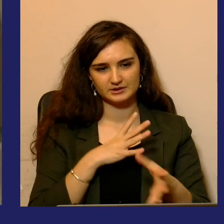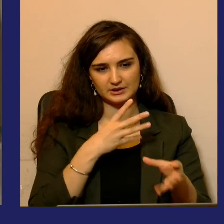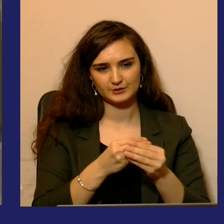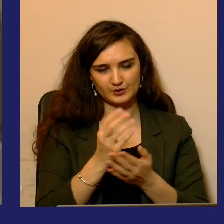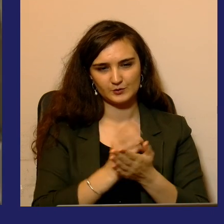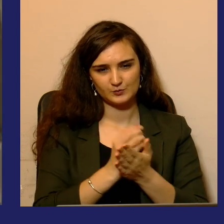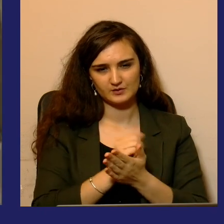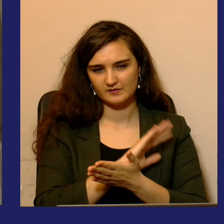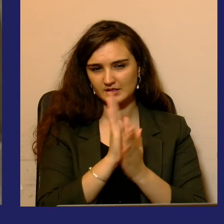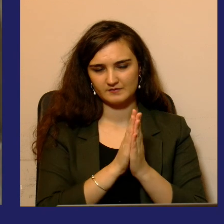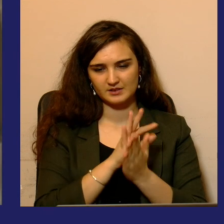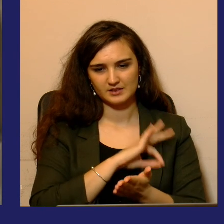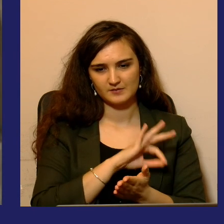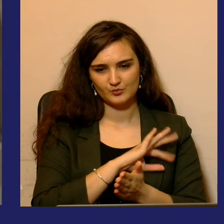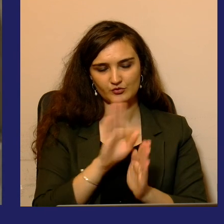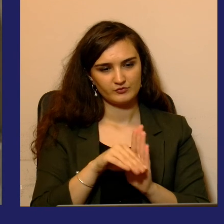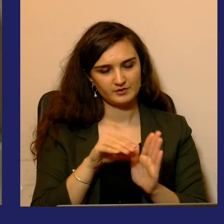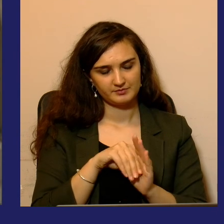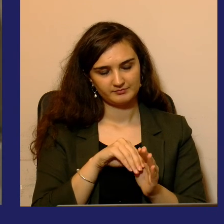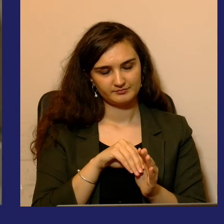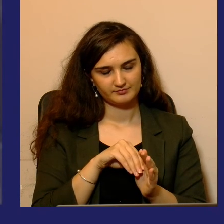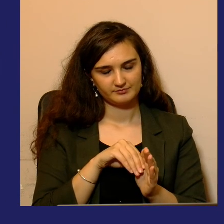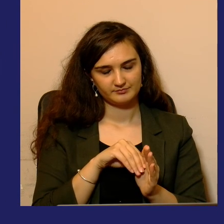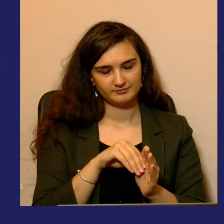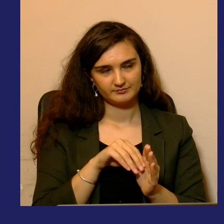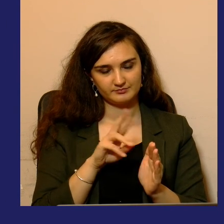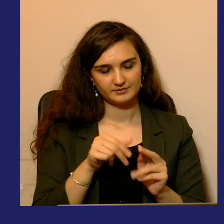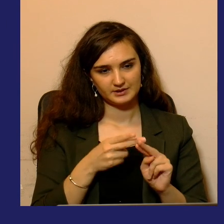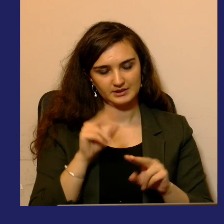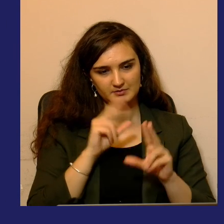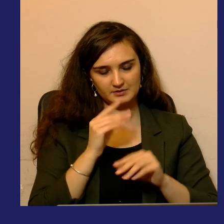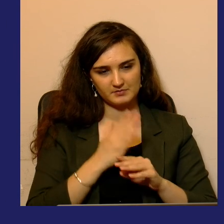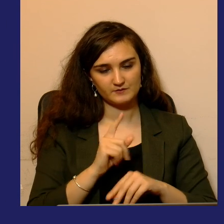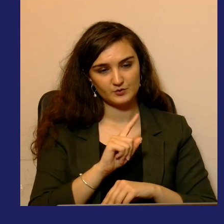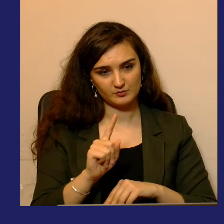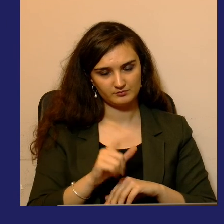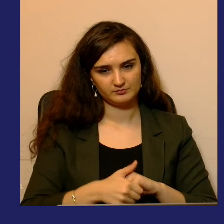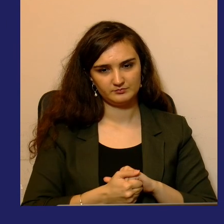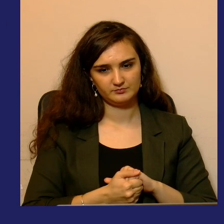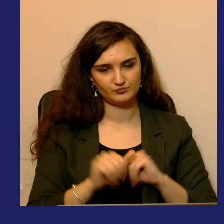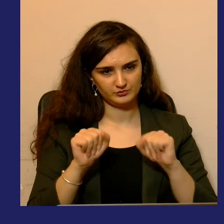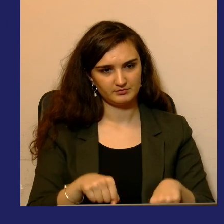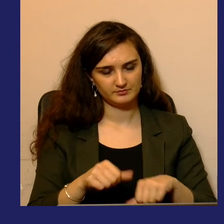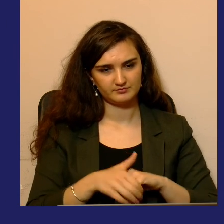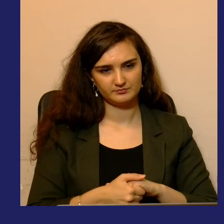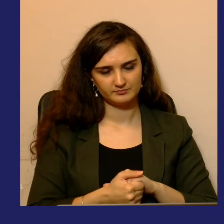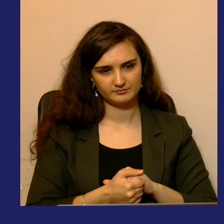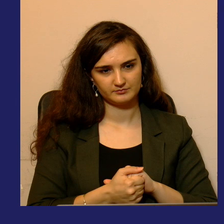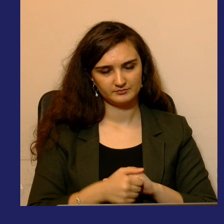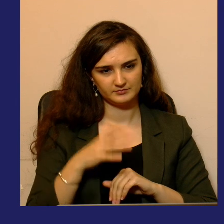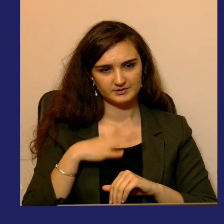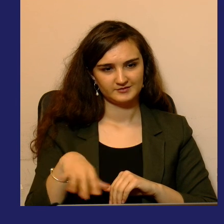And I look forward to maybe Georgia putting more commitments. Maybe we can use OGP as a lever,